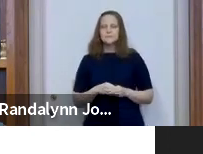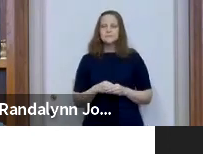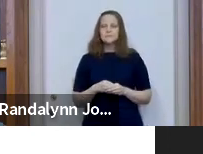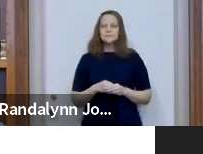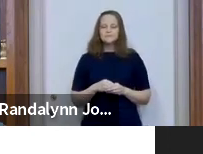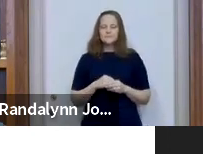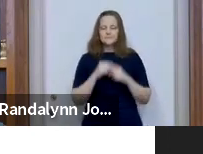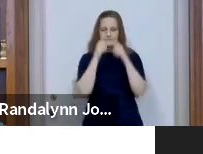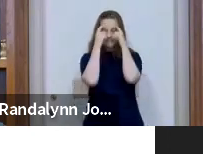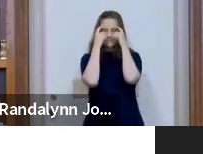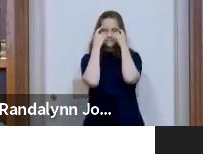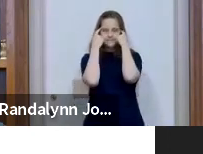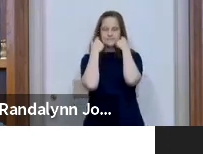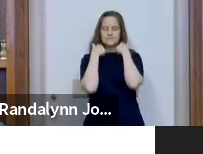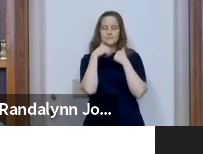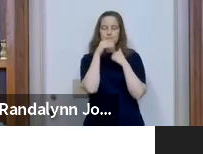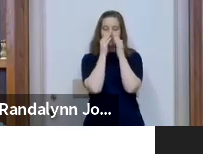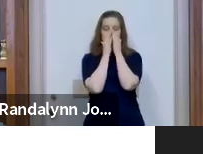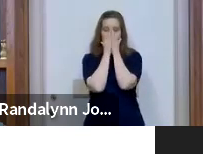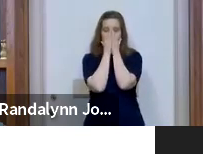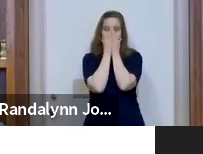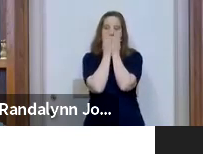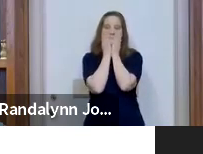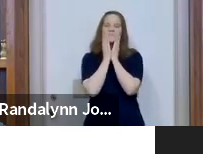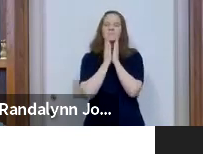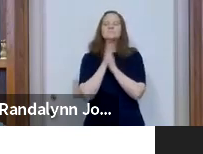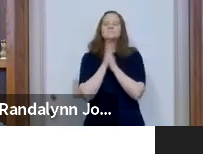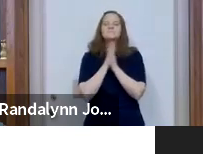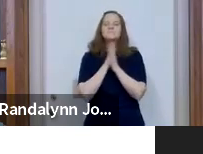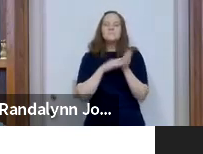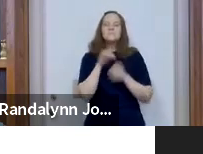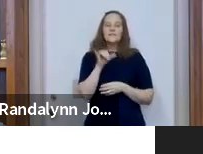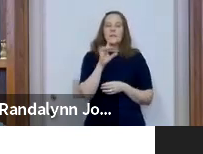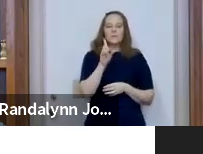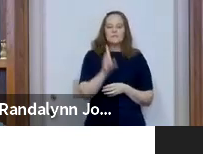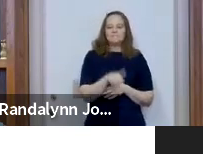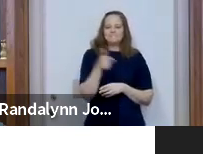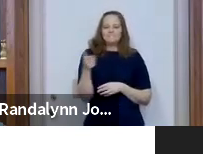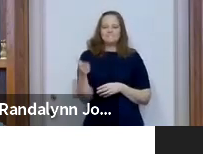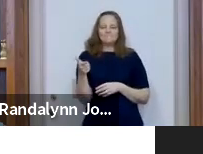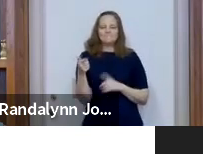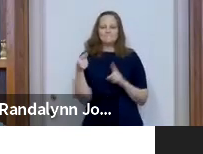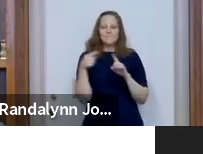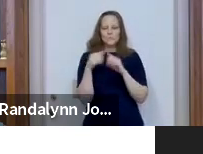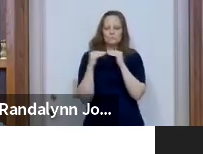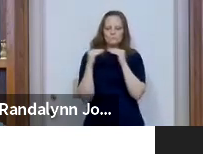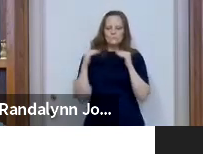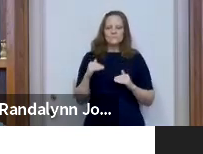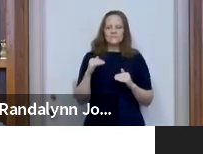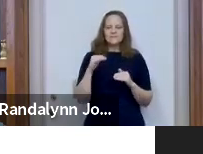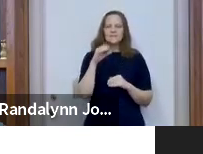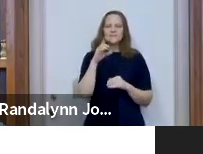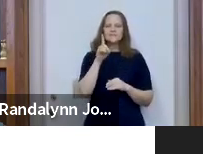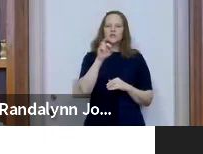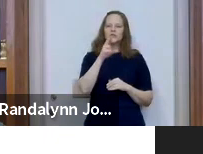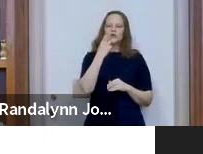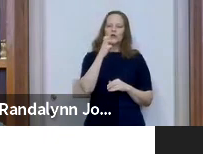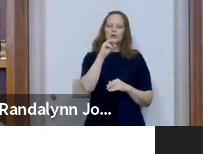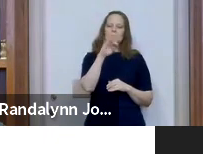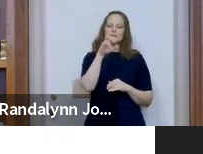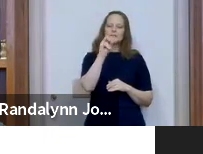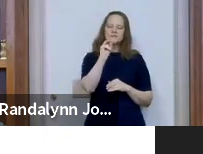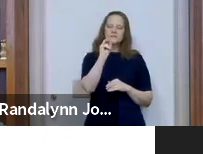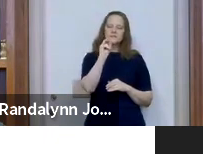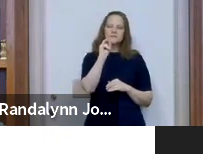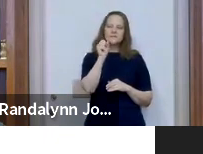Next slide. And with that, I am going to turn it over to our colleague, Dr. Cynthia Herman, and she's going to get an opportunity to